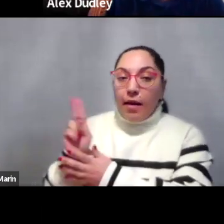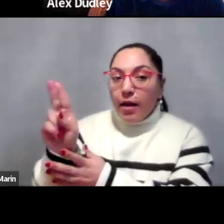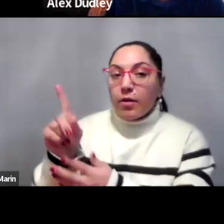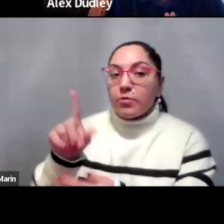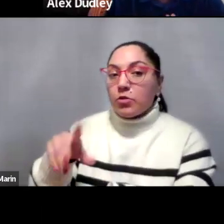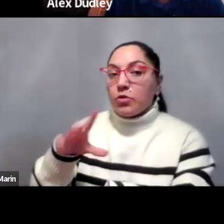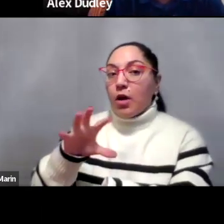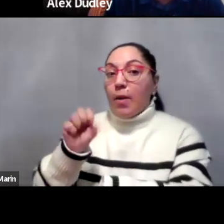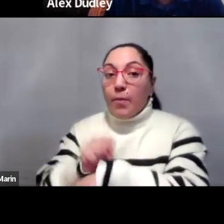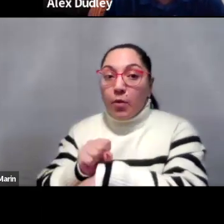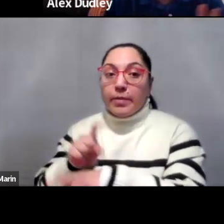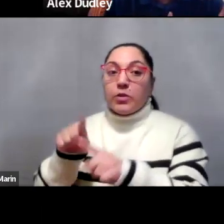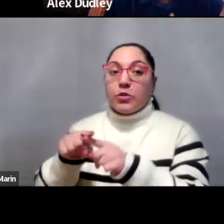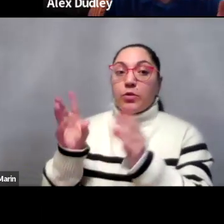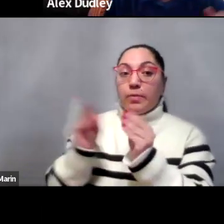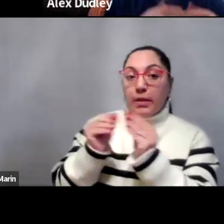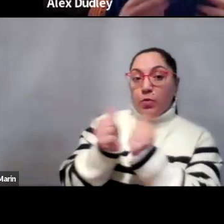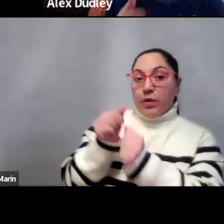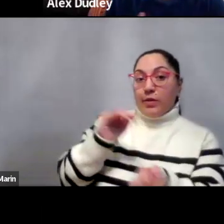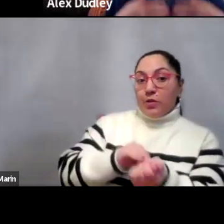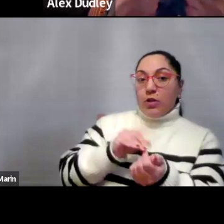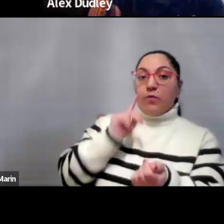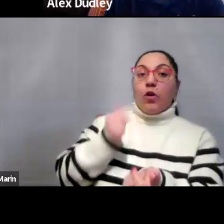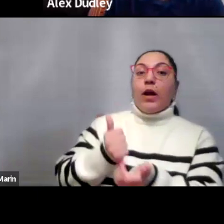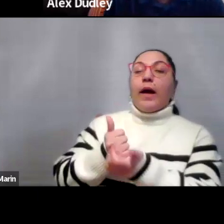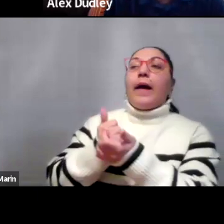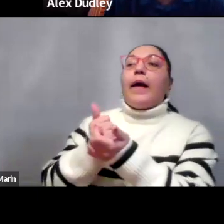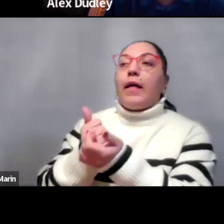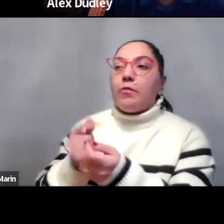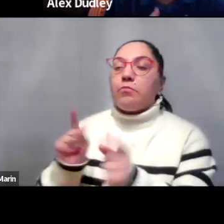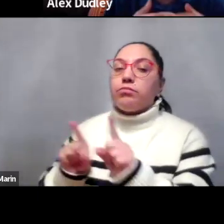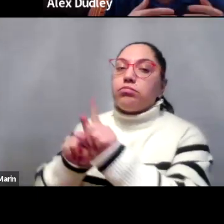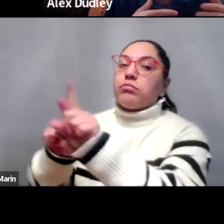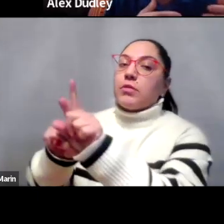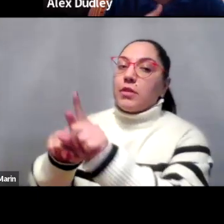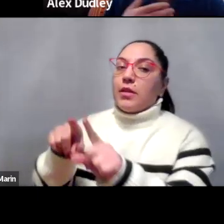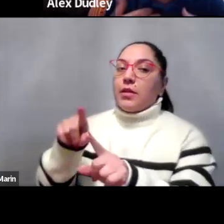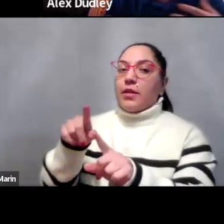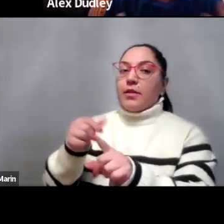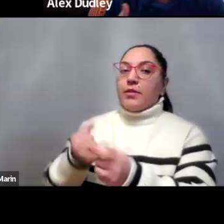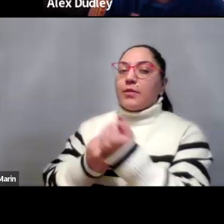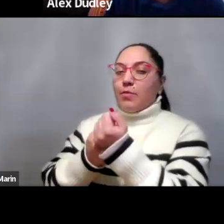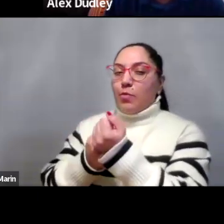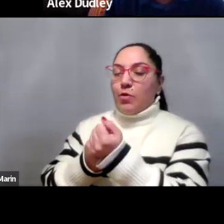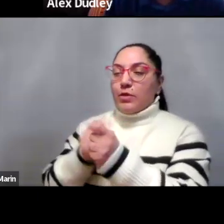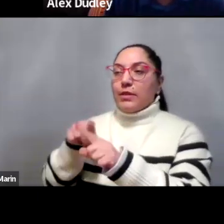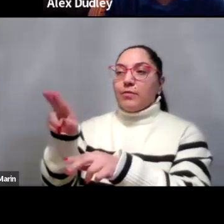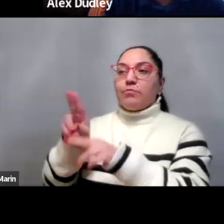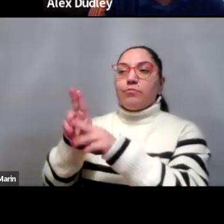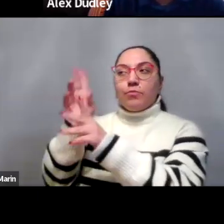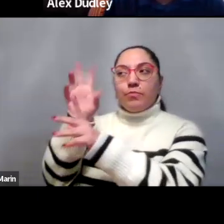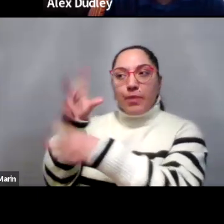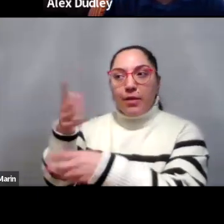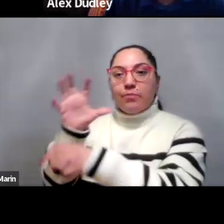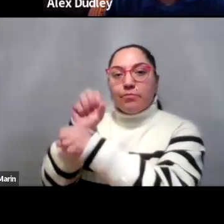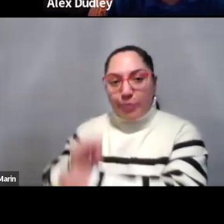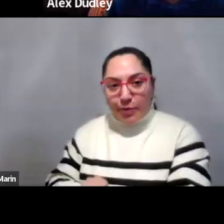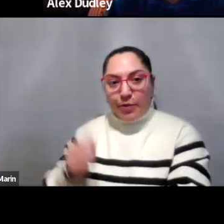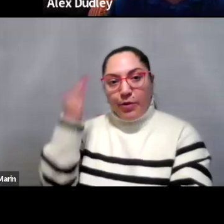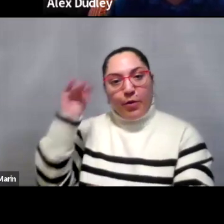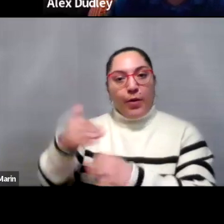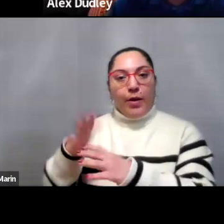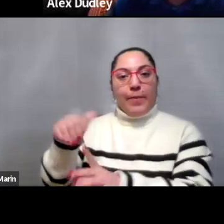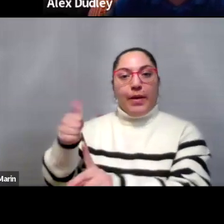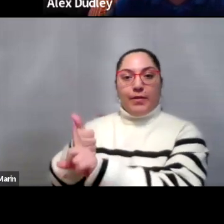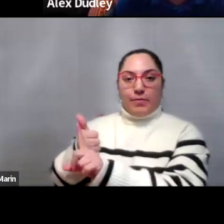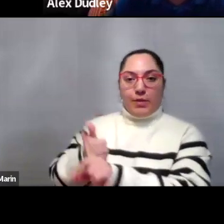those clinical meetings with a doctor to help them kind of advocate for themselves until they're used to doing it on their own.